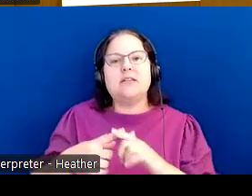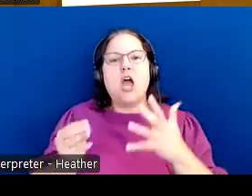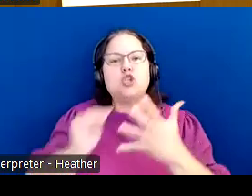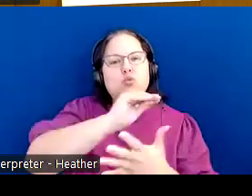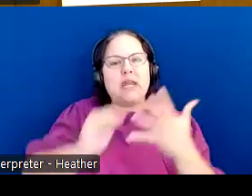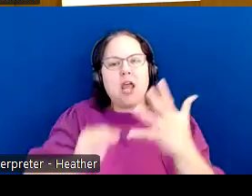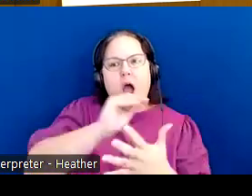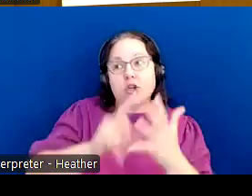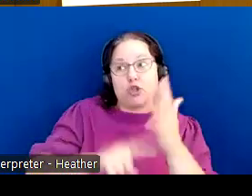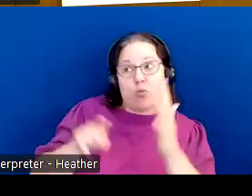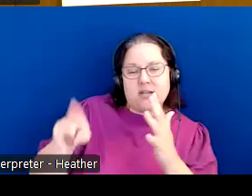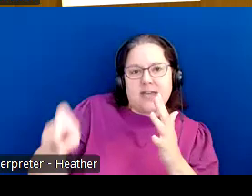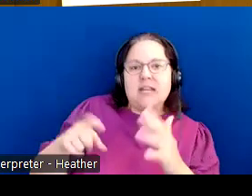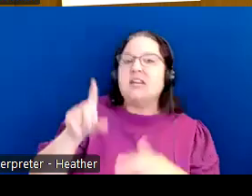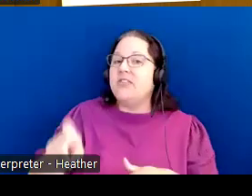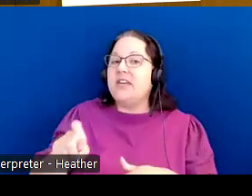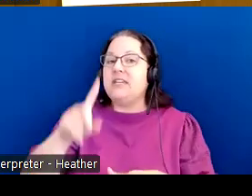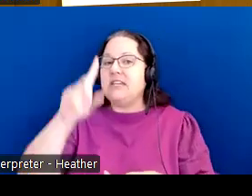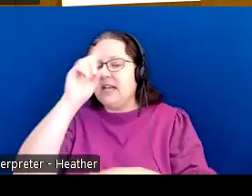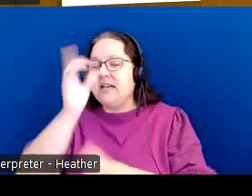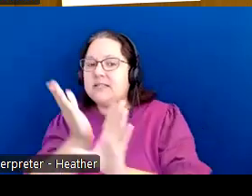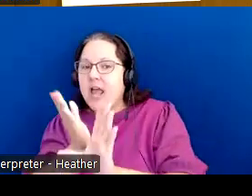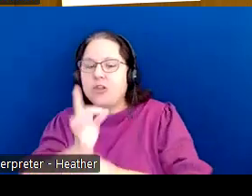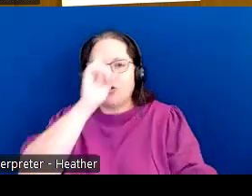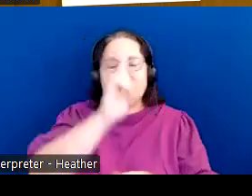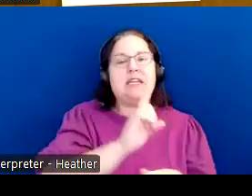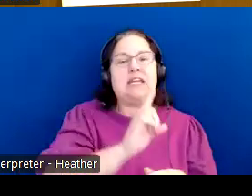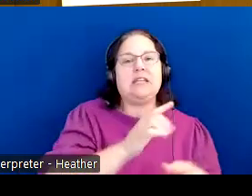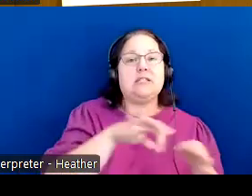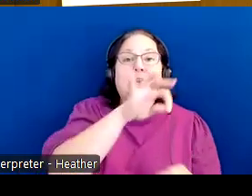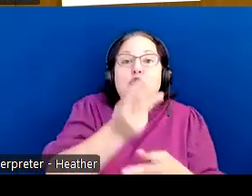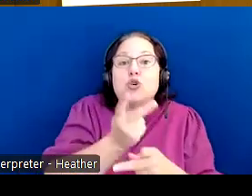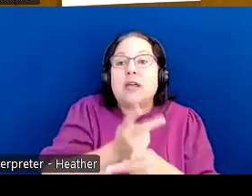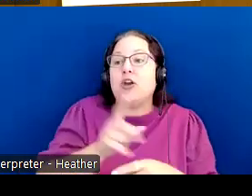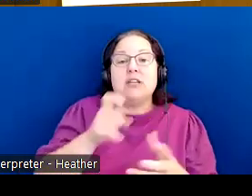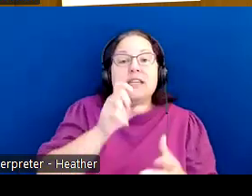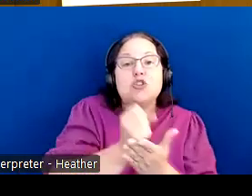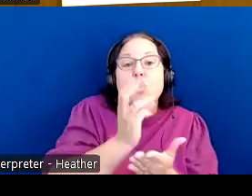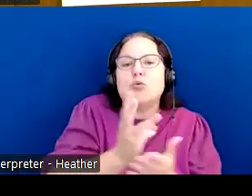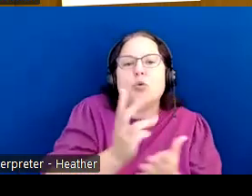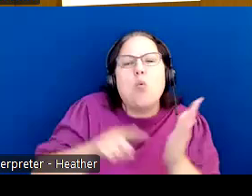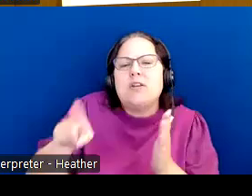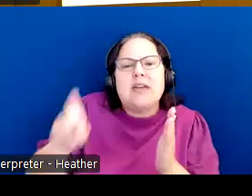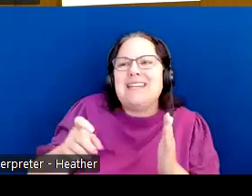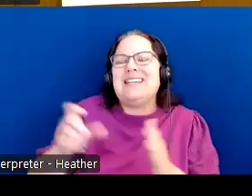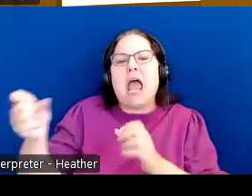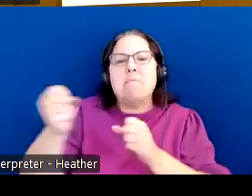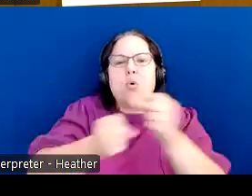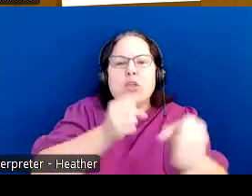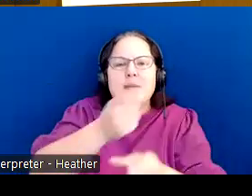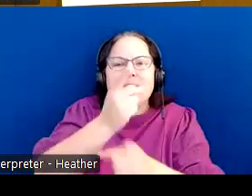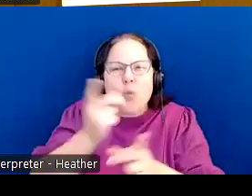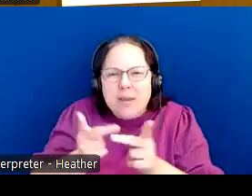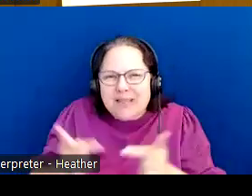person needs. Do they need psychology? Do they need psychiatry? Do they need spiritual care? Do they need social work? And get them to the right places. And